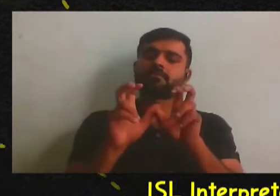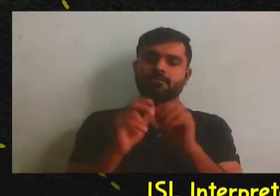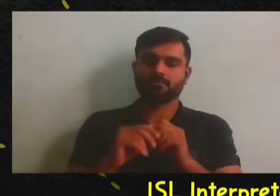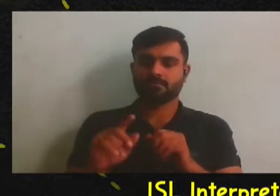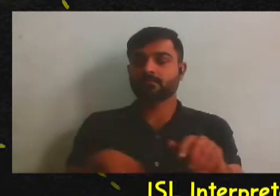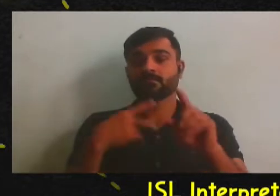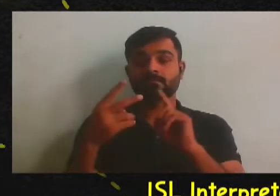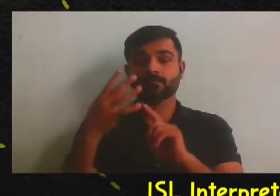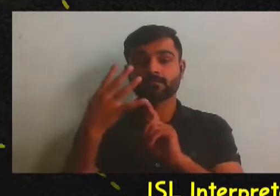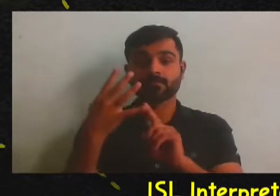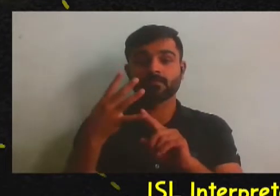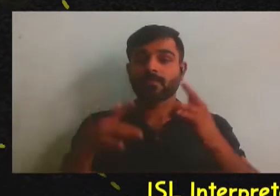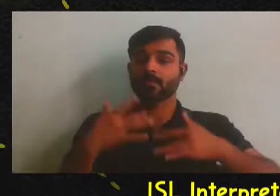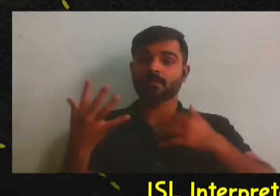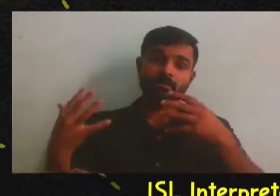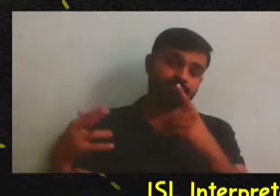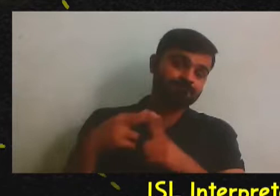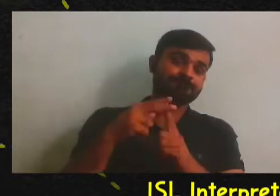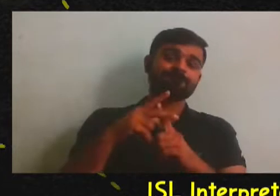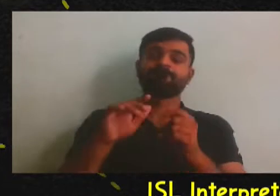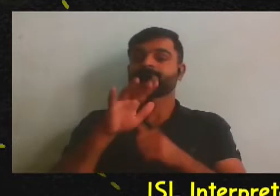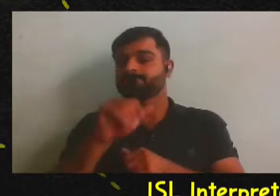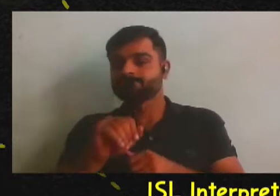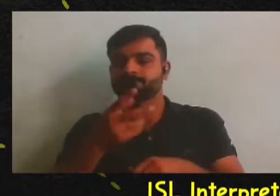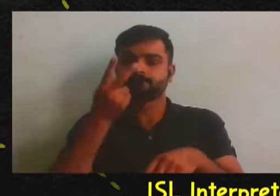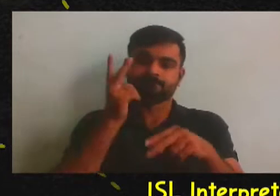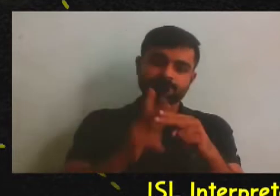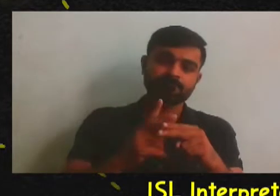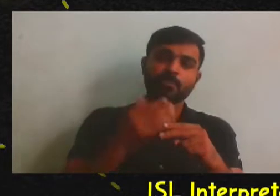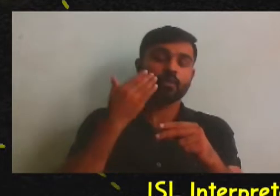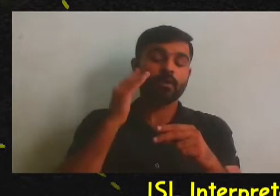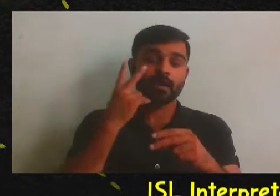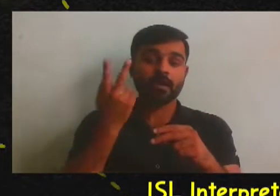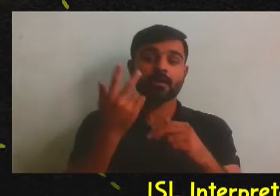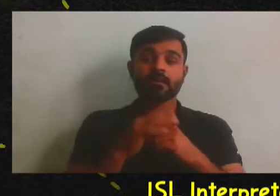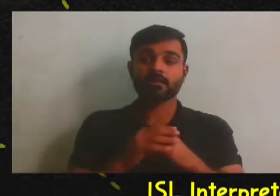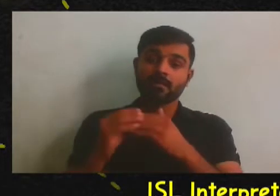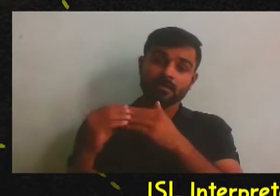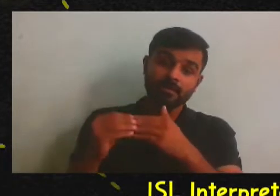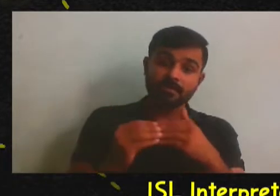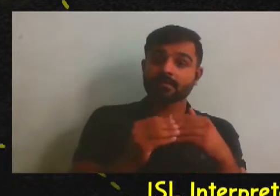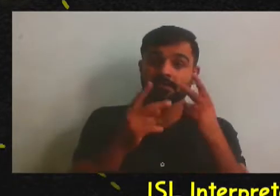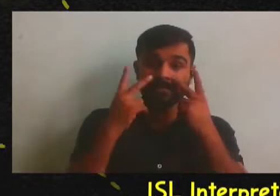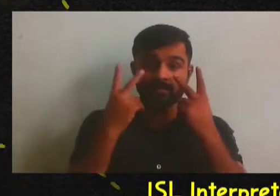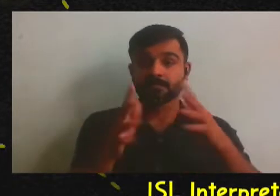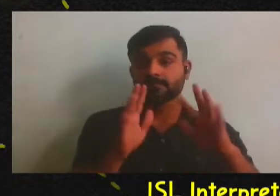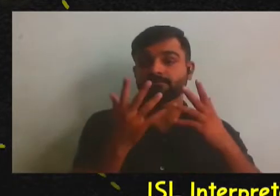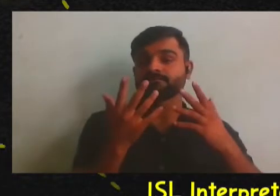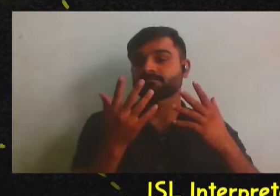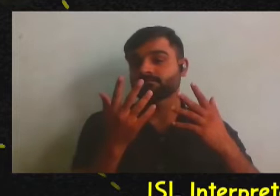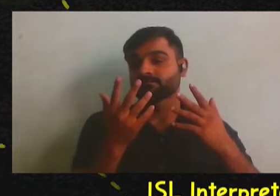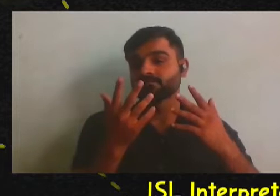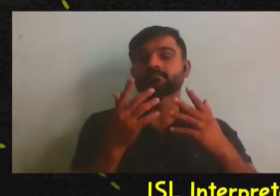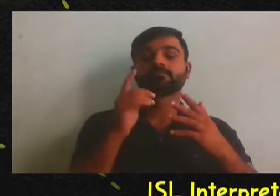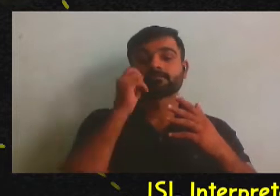I'd say, was really interrogating access to tech, particularly, when you look at it through this lens of